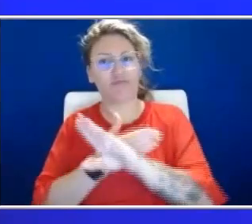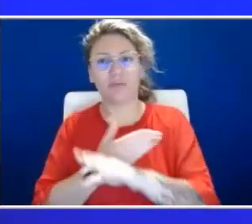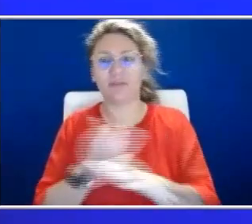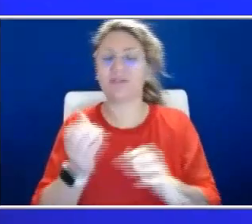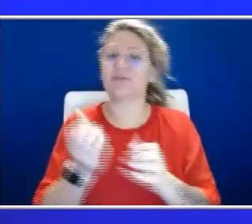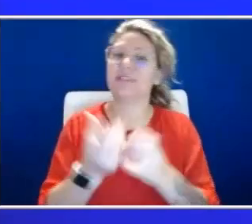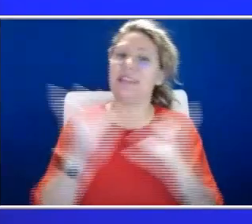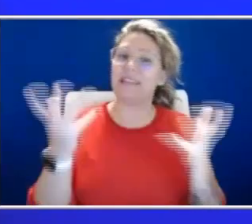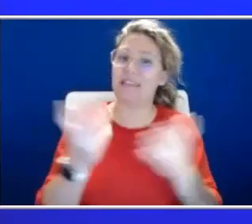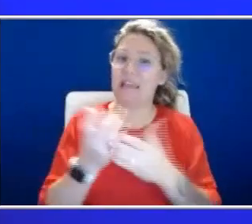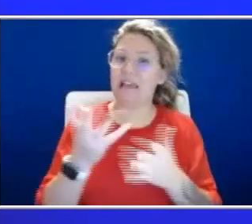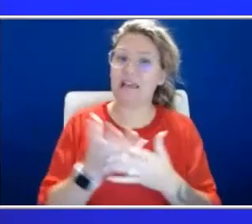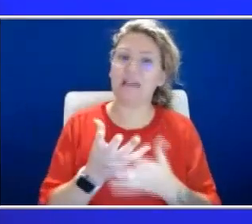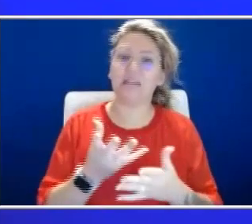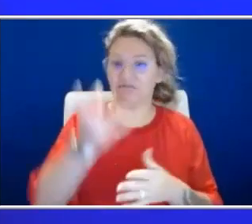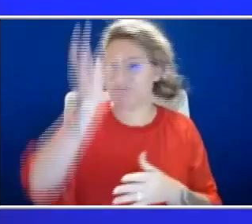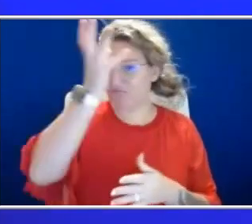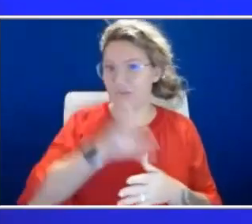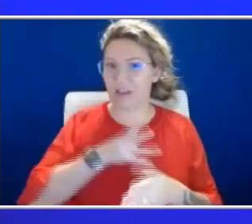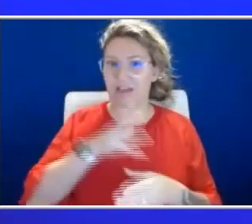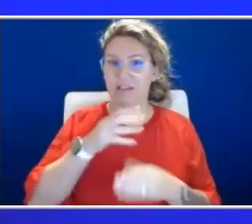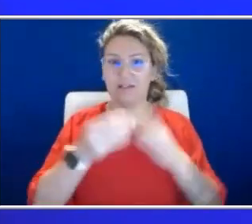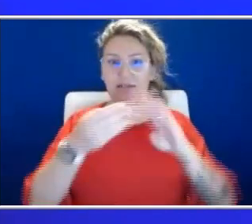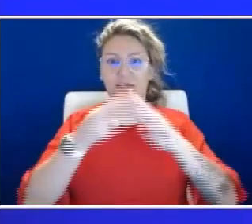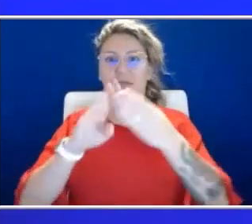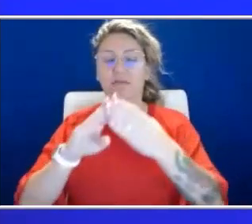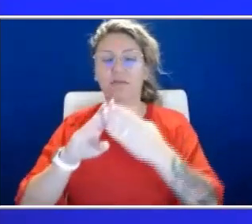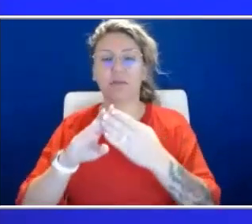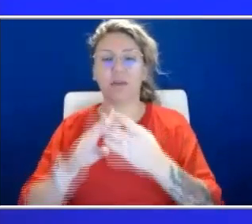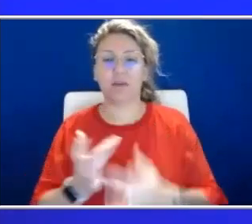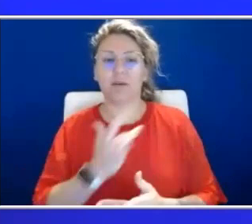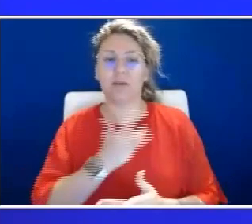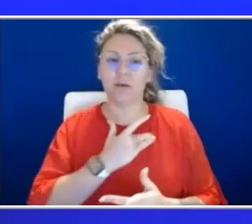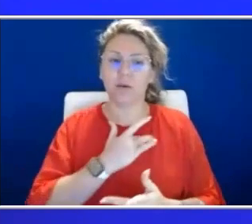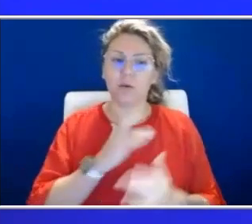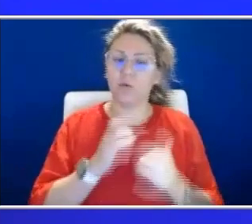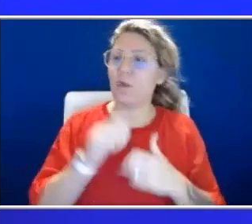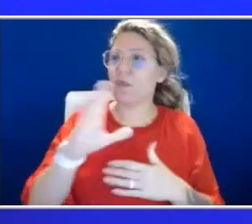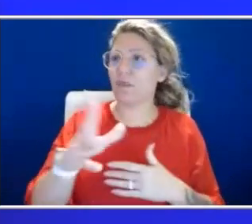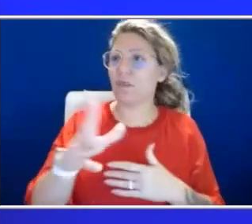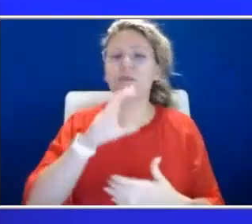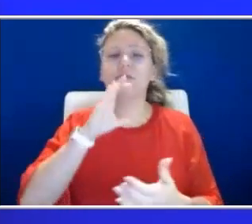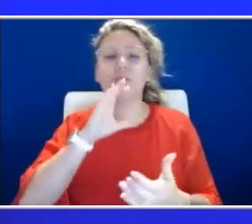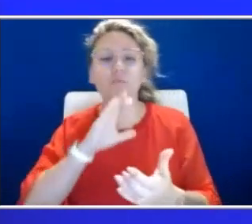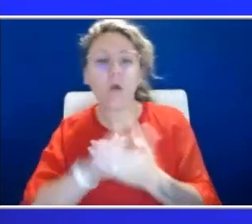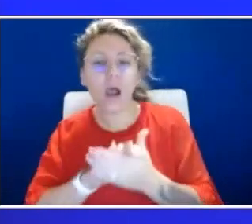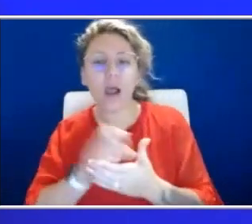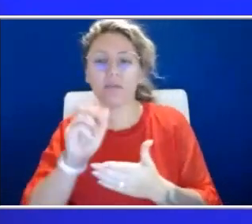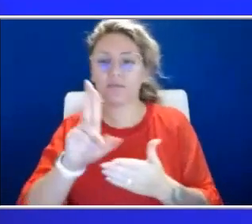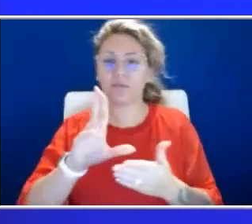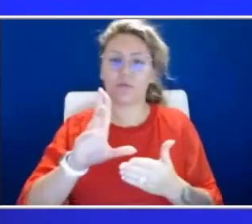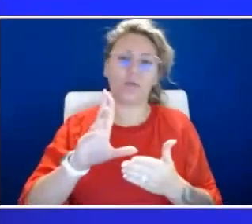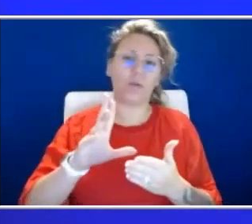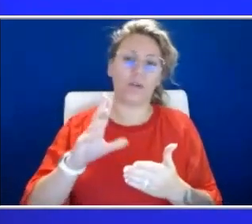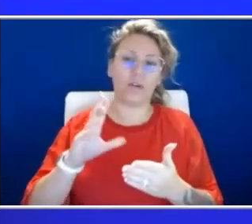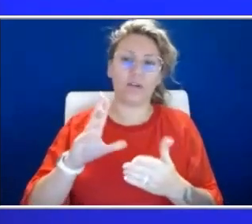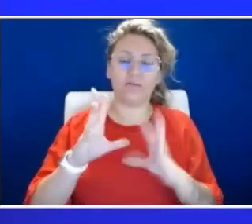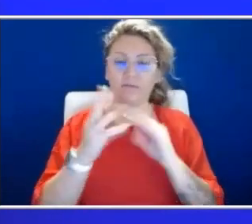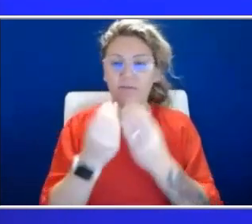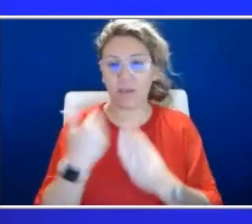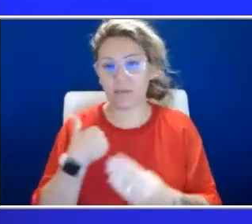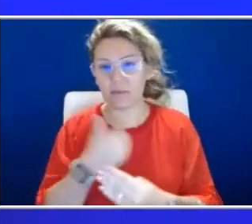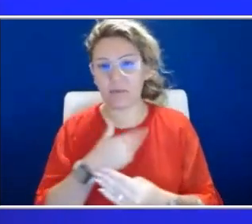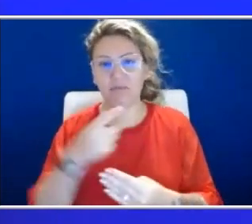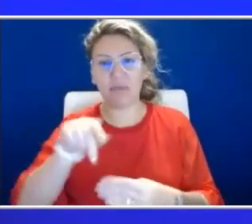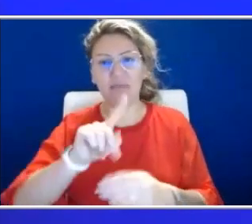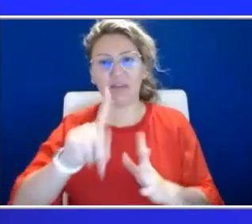in the community who've been touched by breast cancer with their wives, family members, and so they started offering this technique.